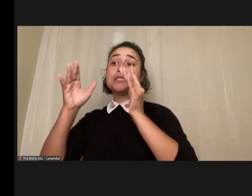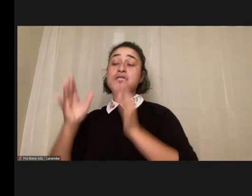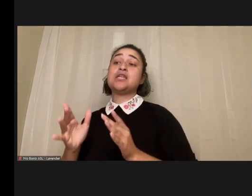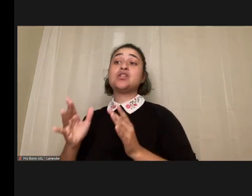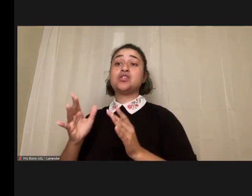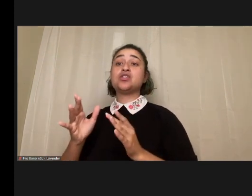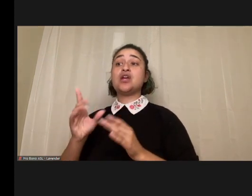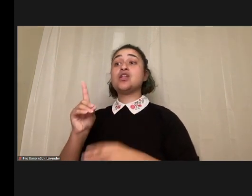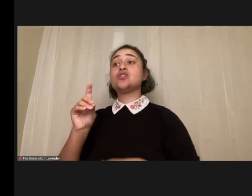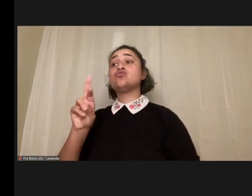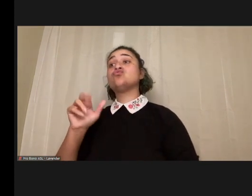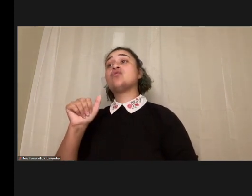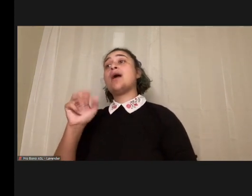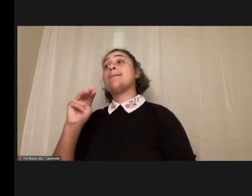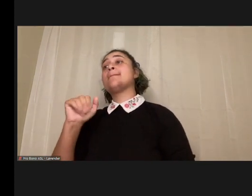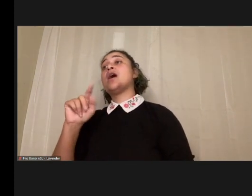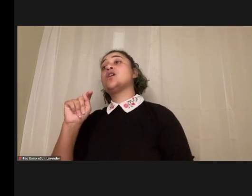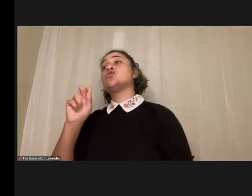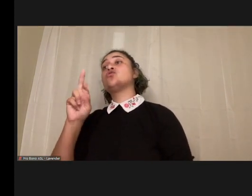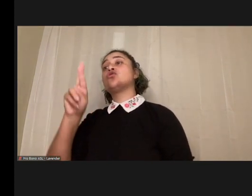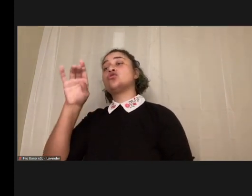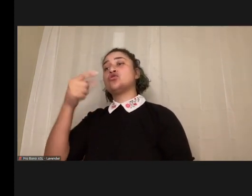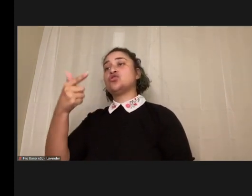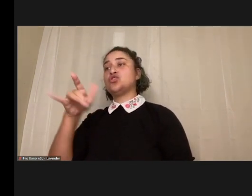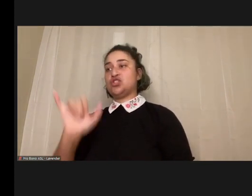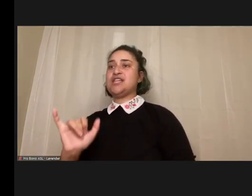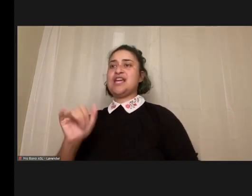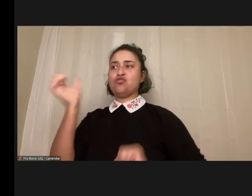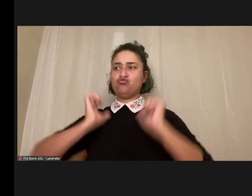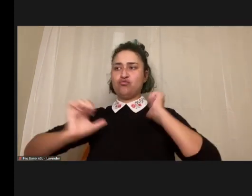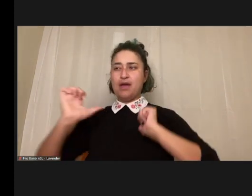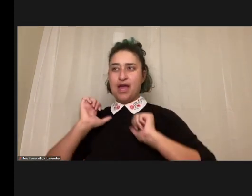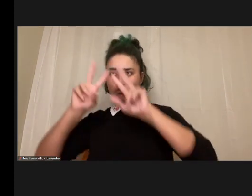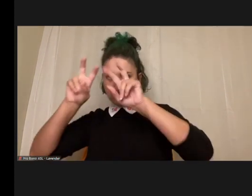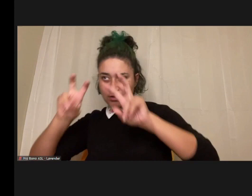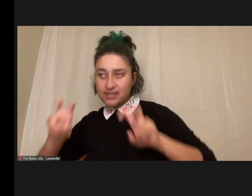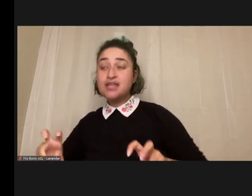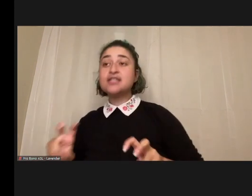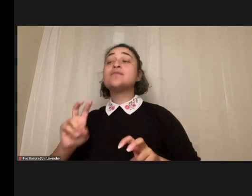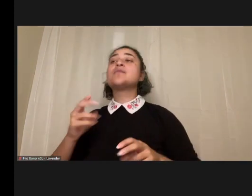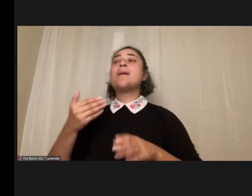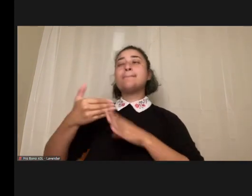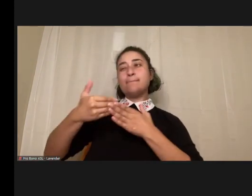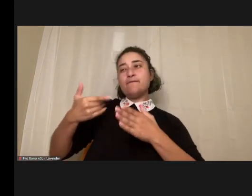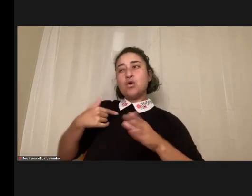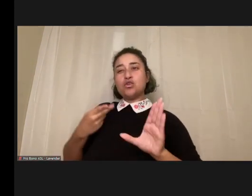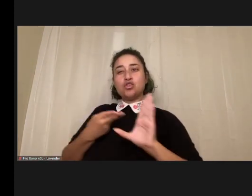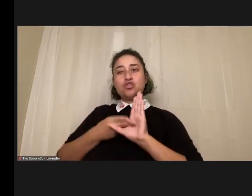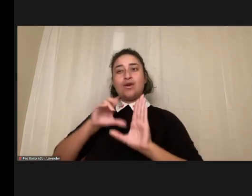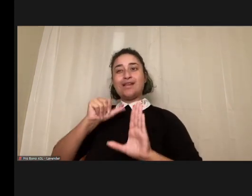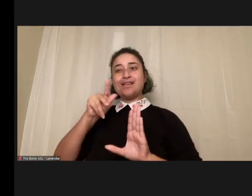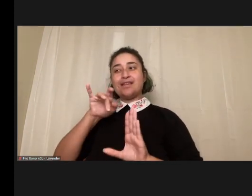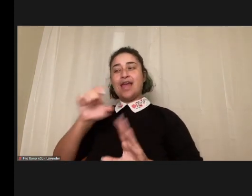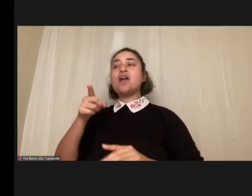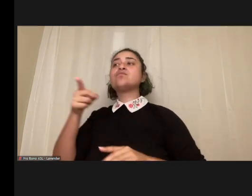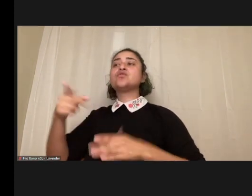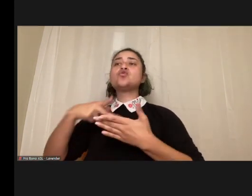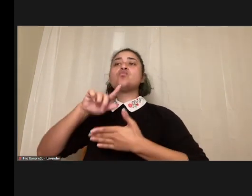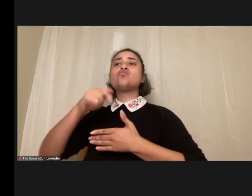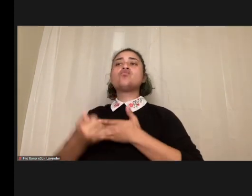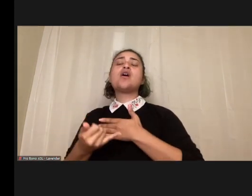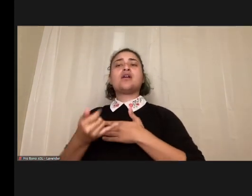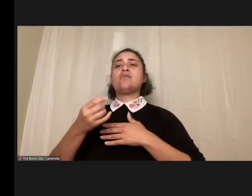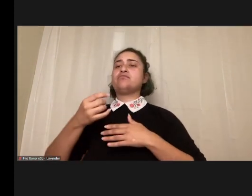and dramatic criticism. Prior to joining the Yale community in 2016, she was a programming director and